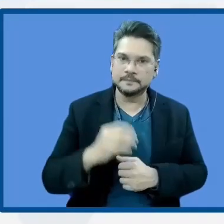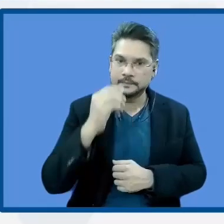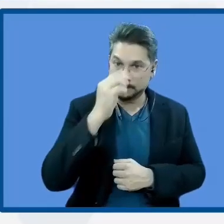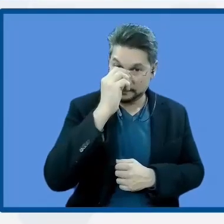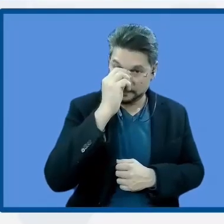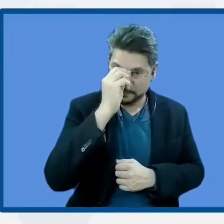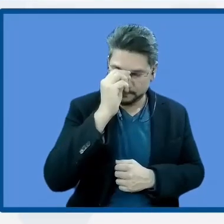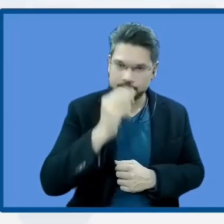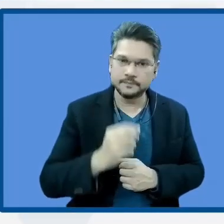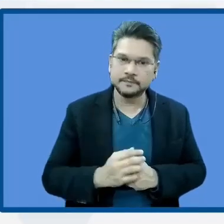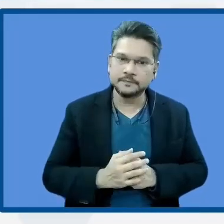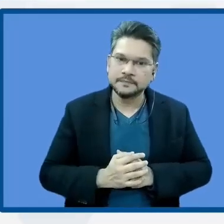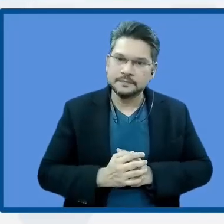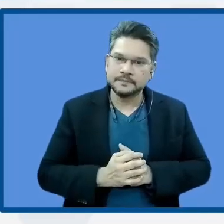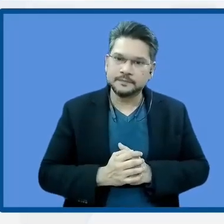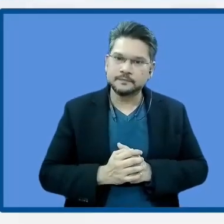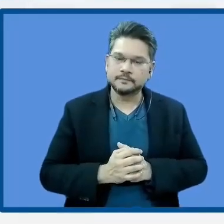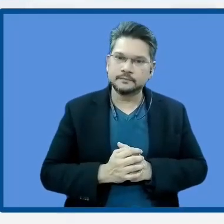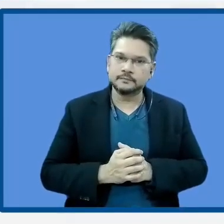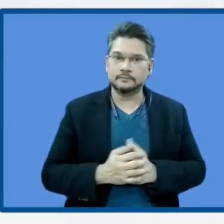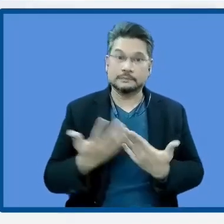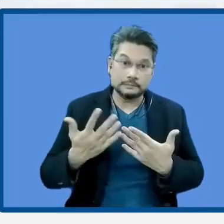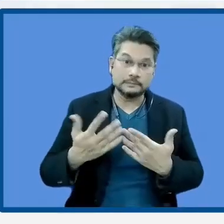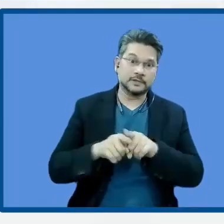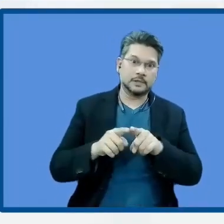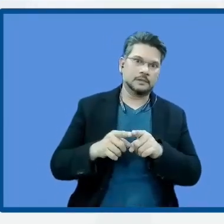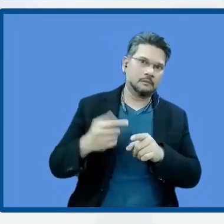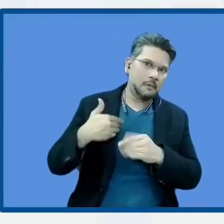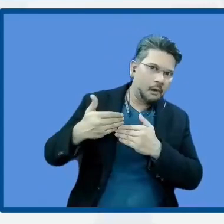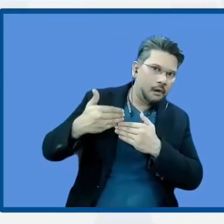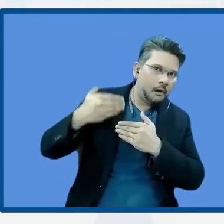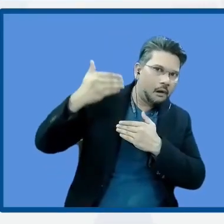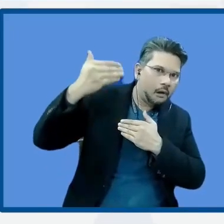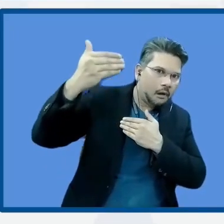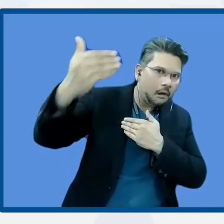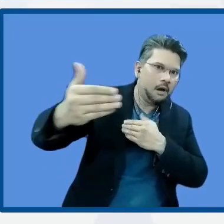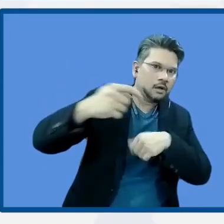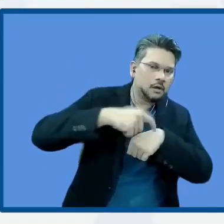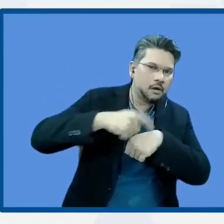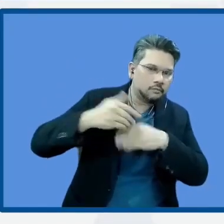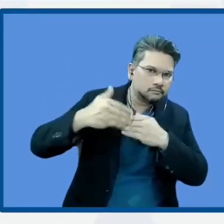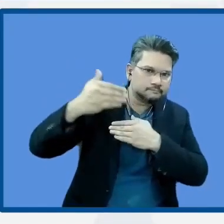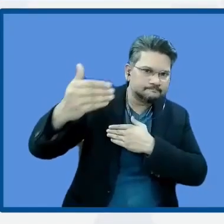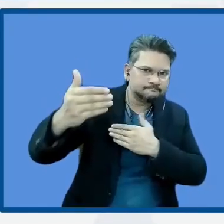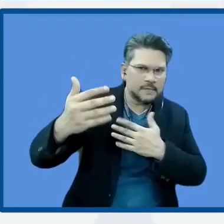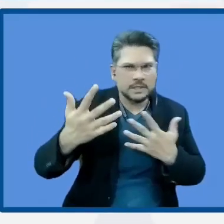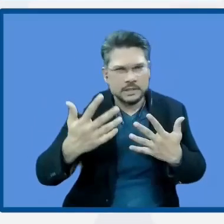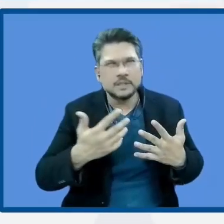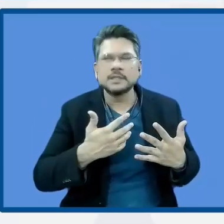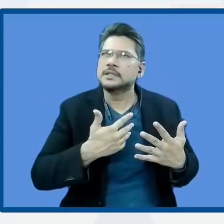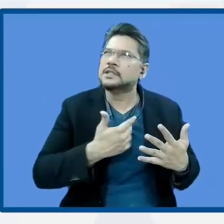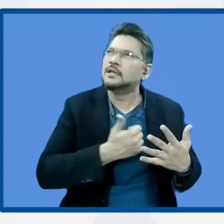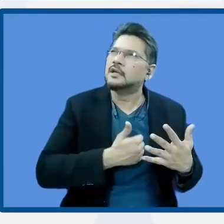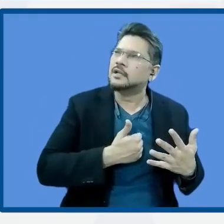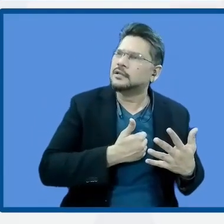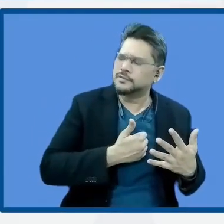the long term of recurrency or scalability, well, I'm sorry, I cannot pronounce that word in English, but we're